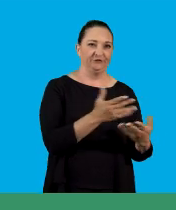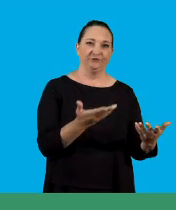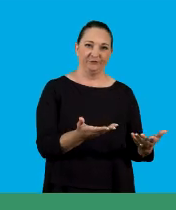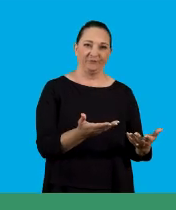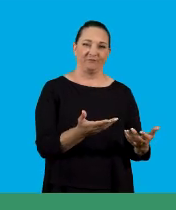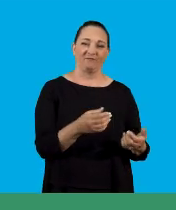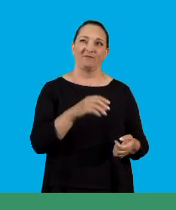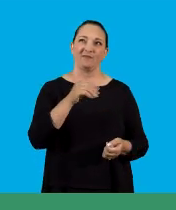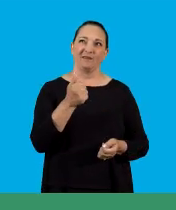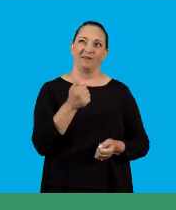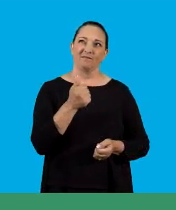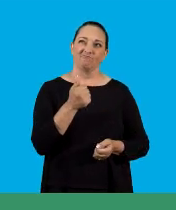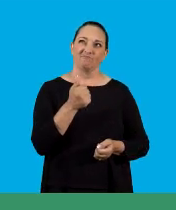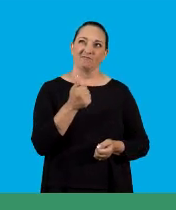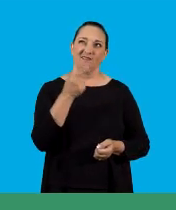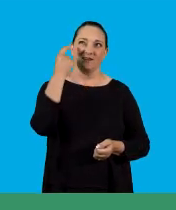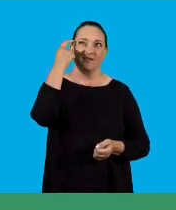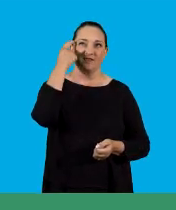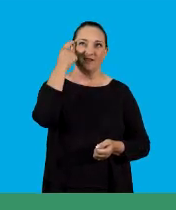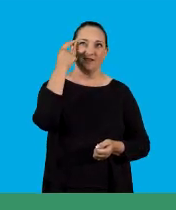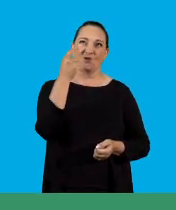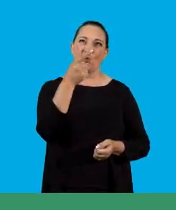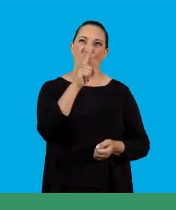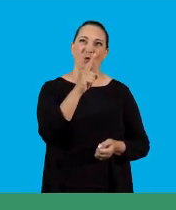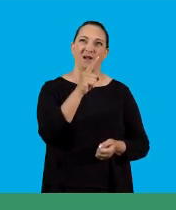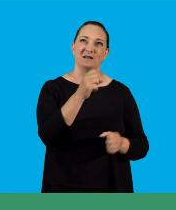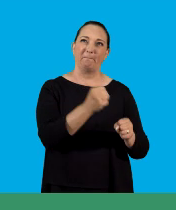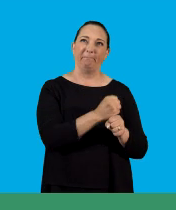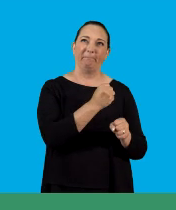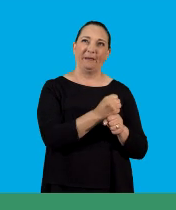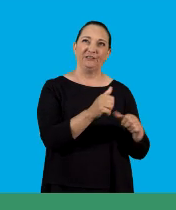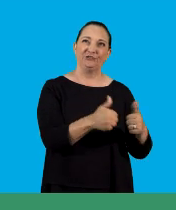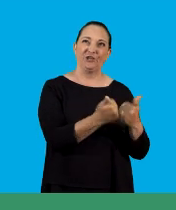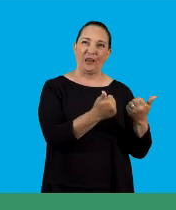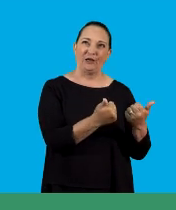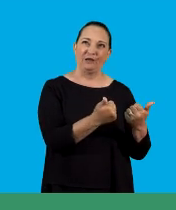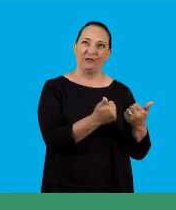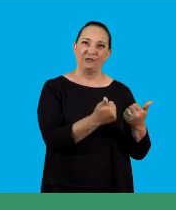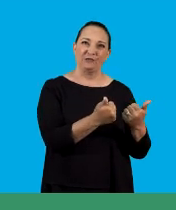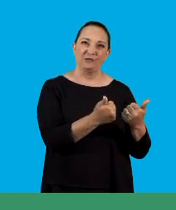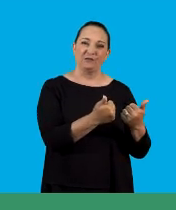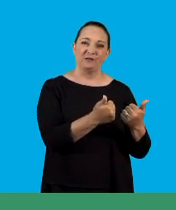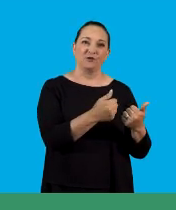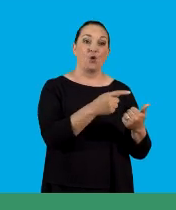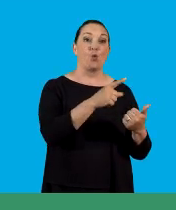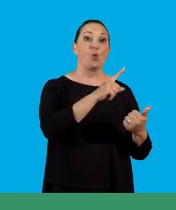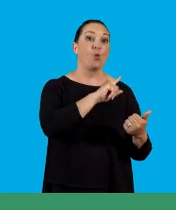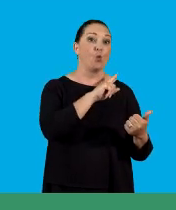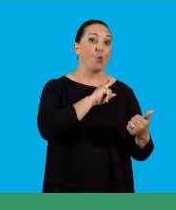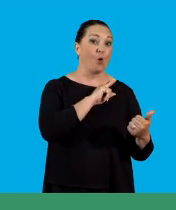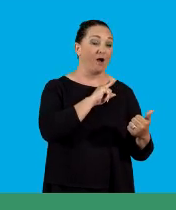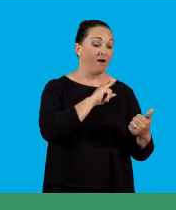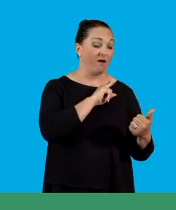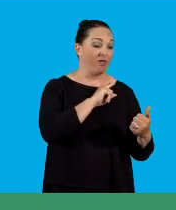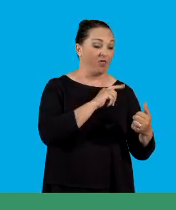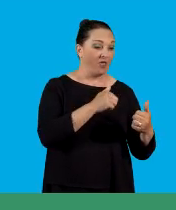maybe you would ask yourself to say, what led to the challenge? Who caused, or which function caused the challenge?